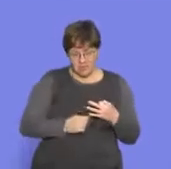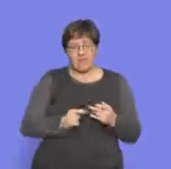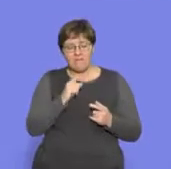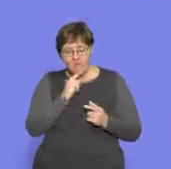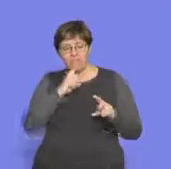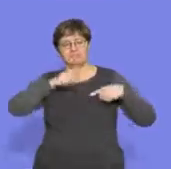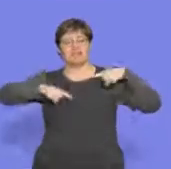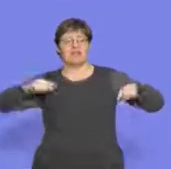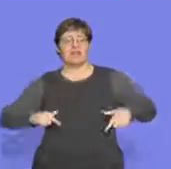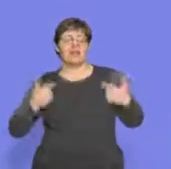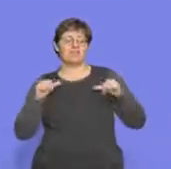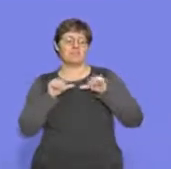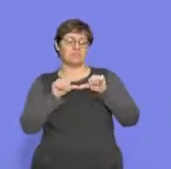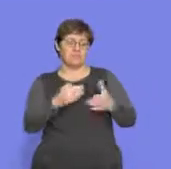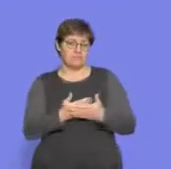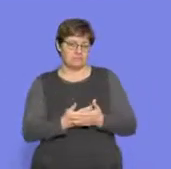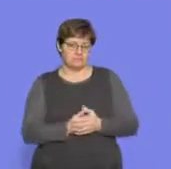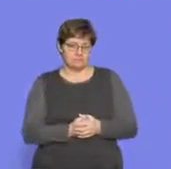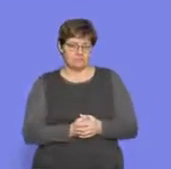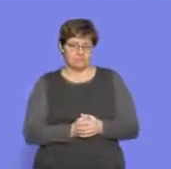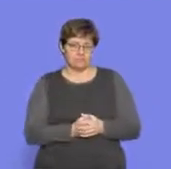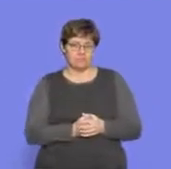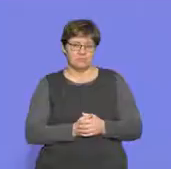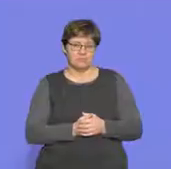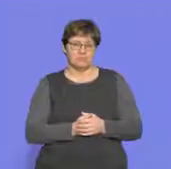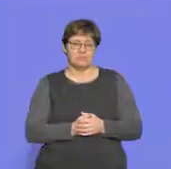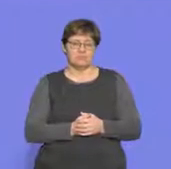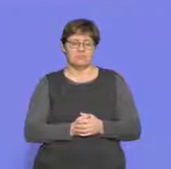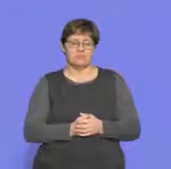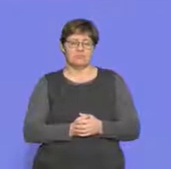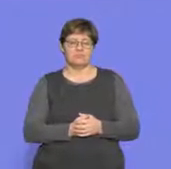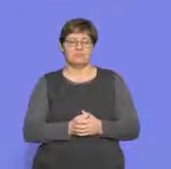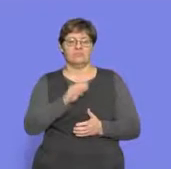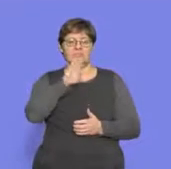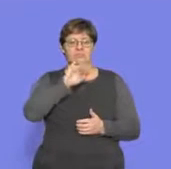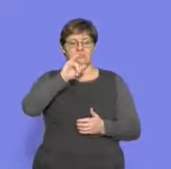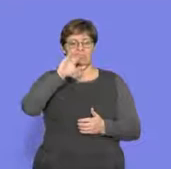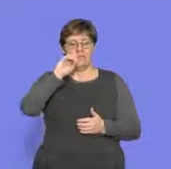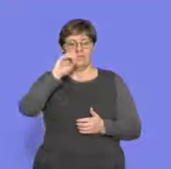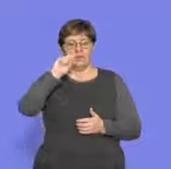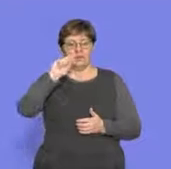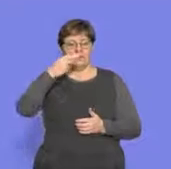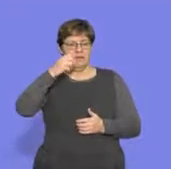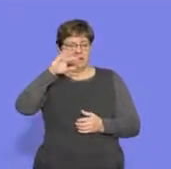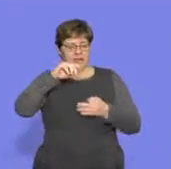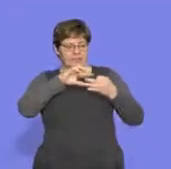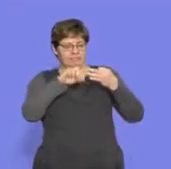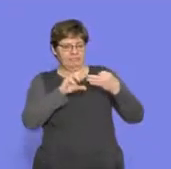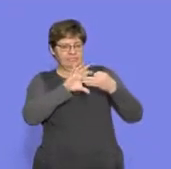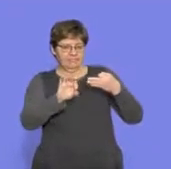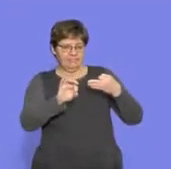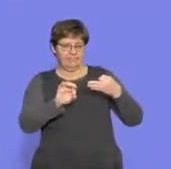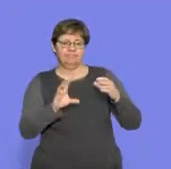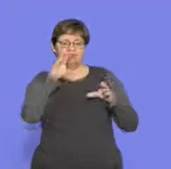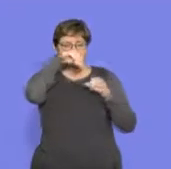the diversity of life forms on Earth. So again, the biosphere is where life forms